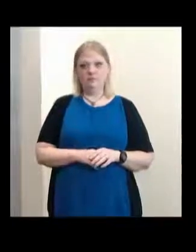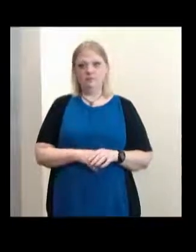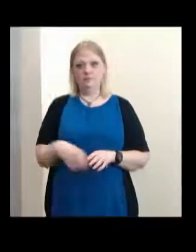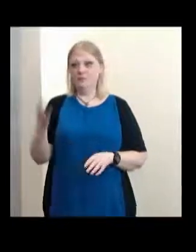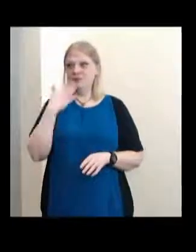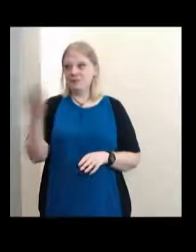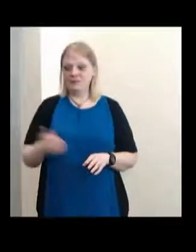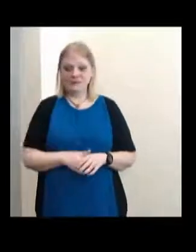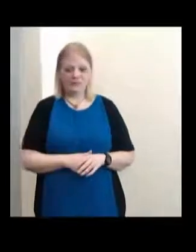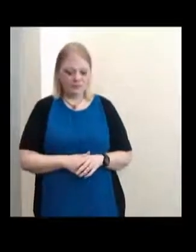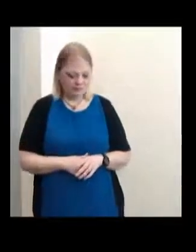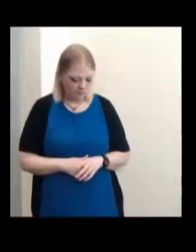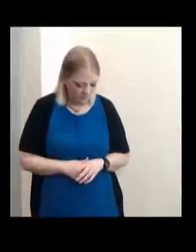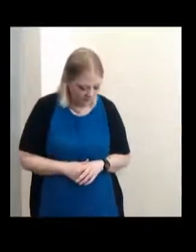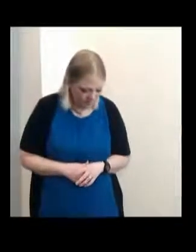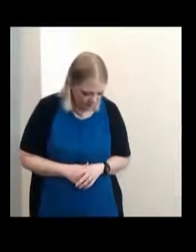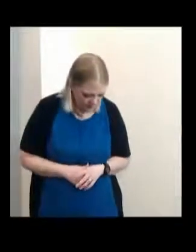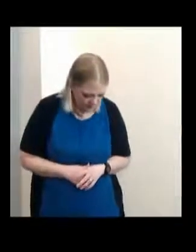Thank you.